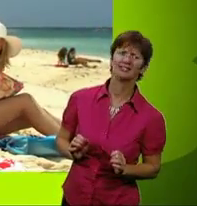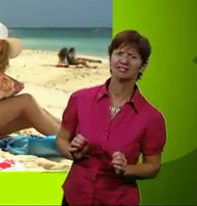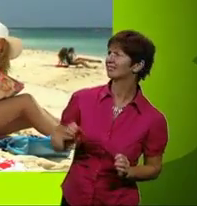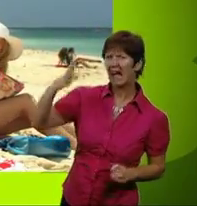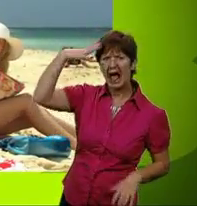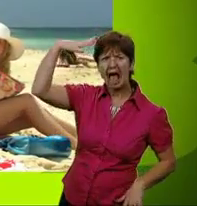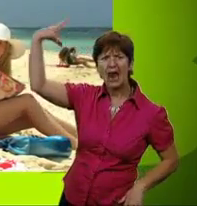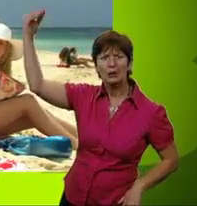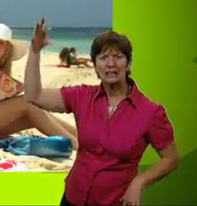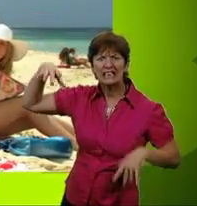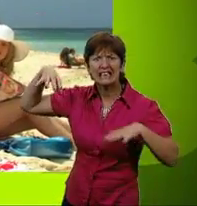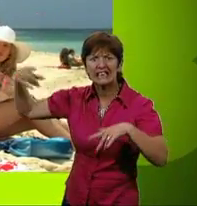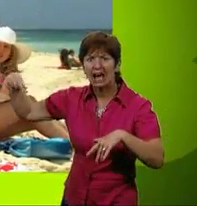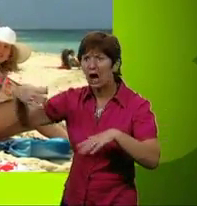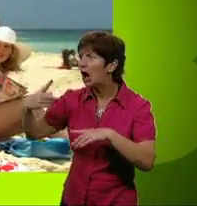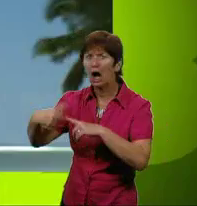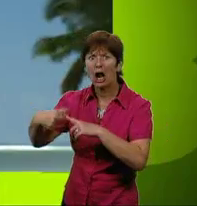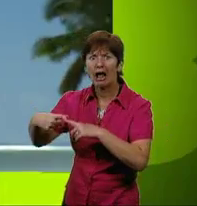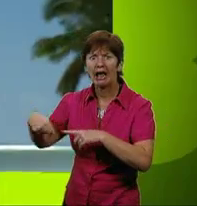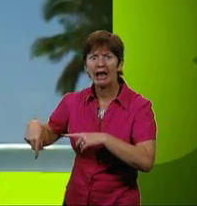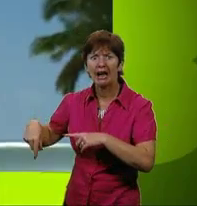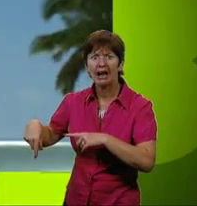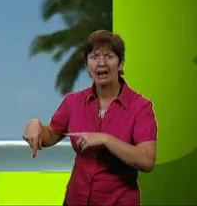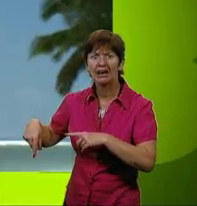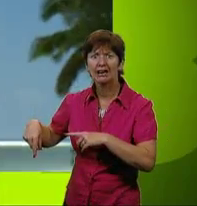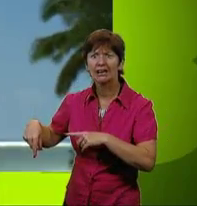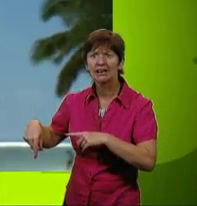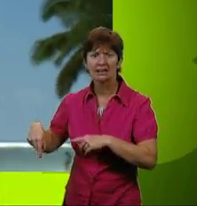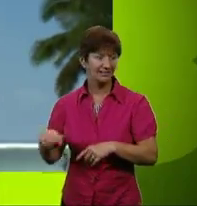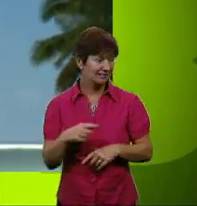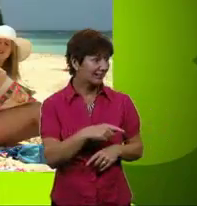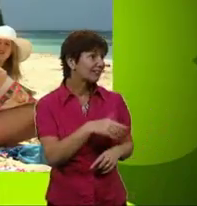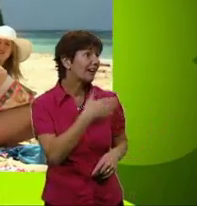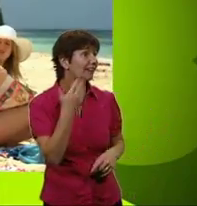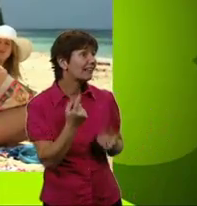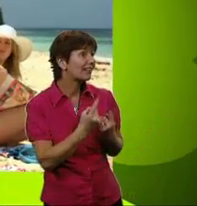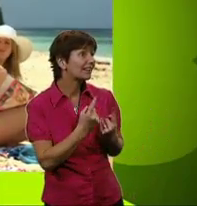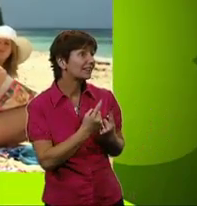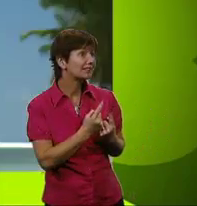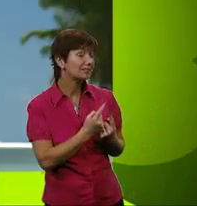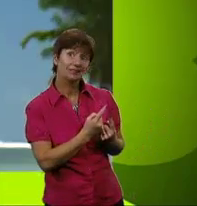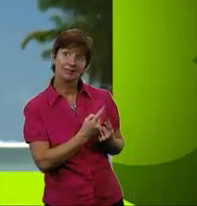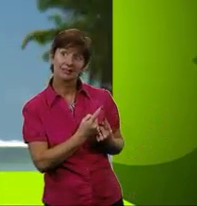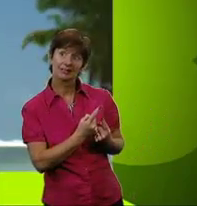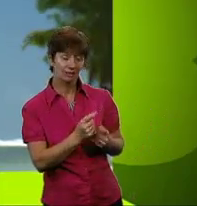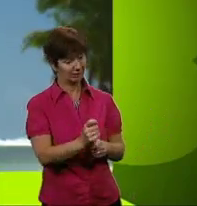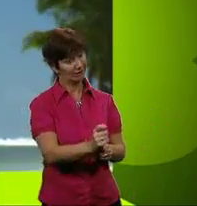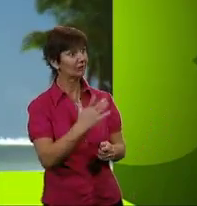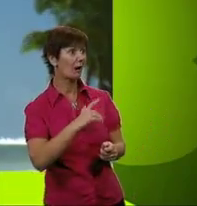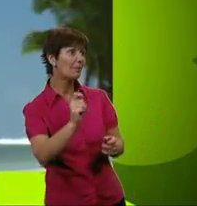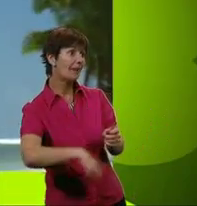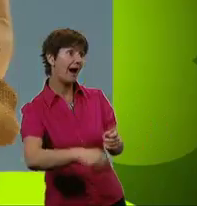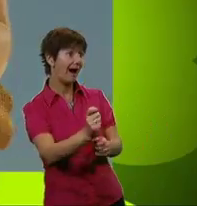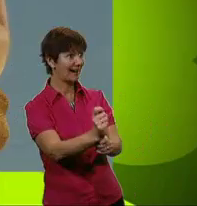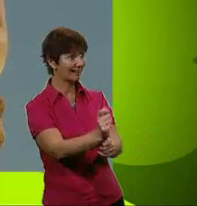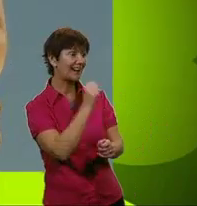Does Halloween come early in this part of the world? Haven't you got lovely stuff? Here. Do you want to buy this so